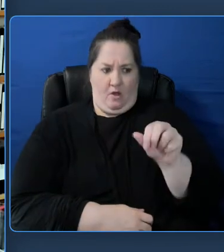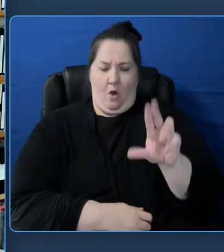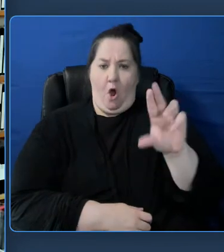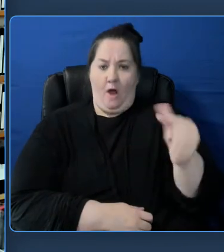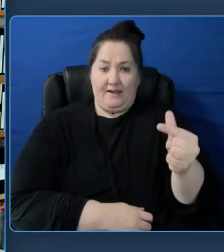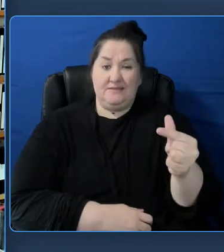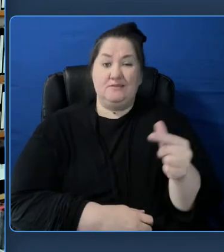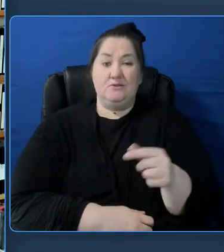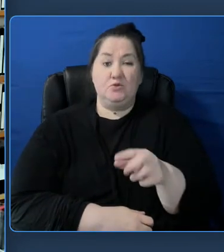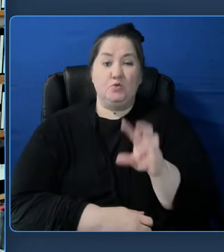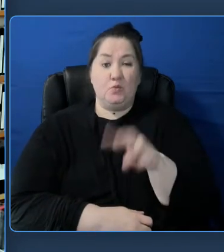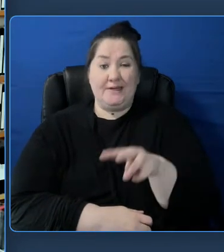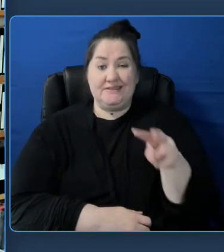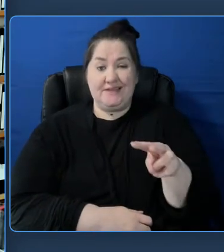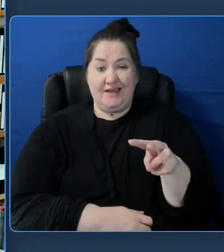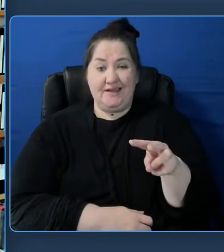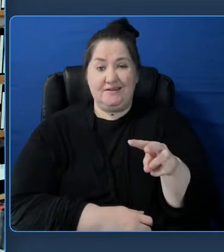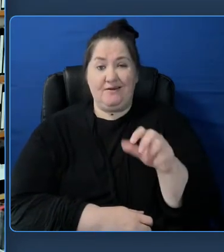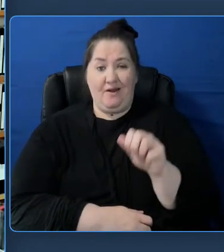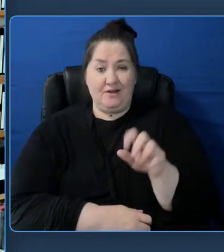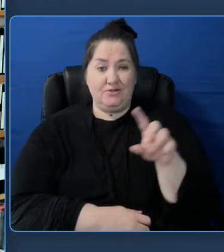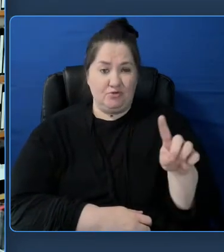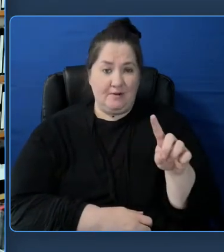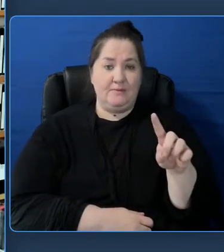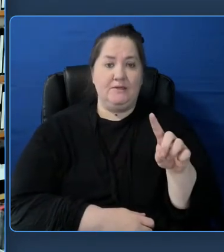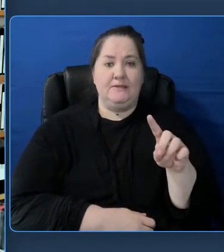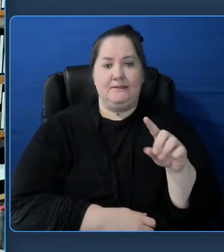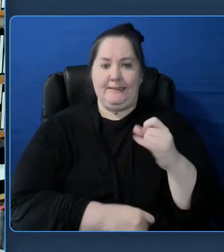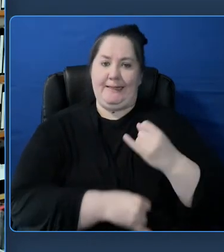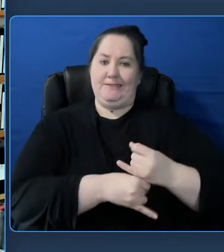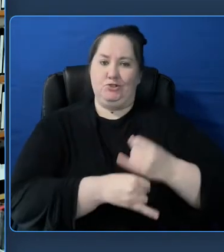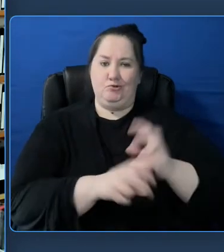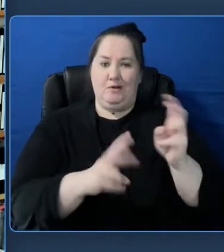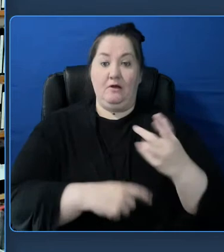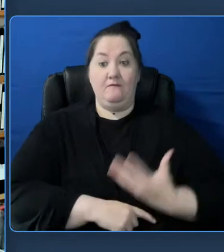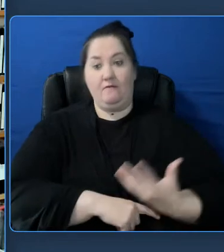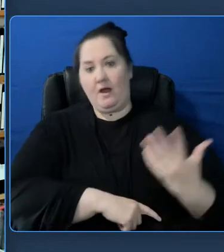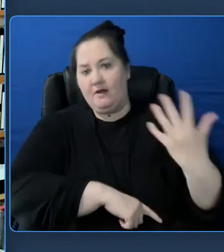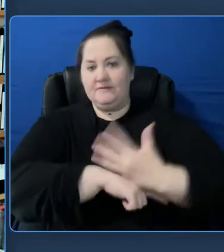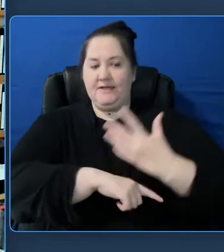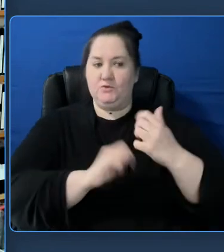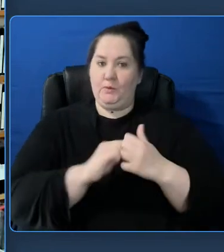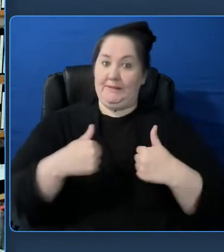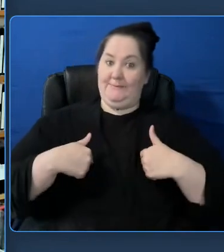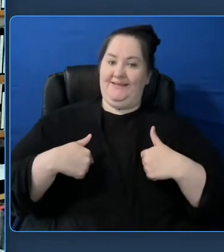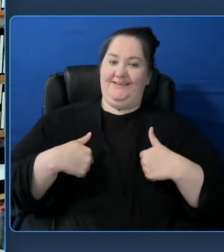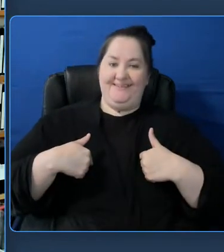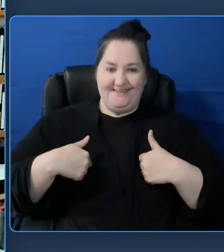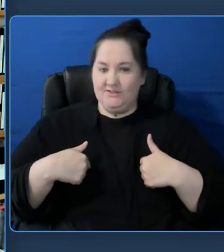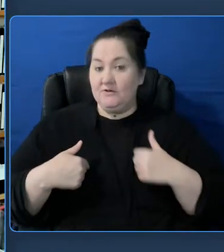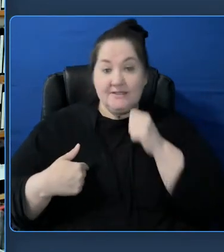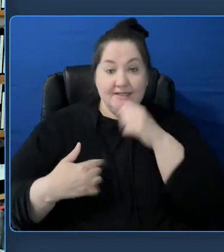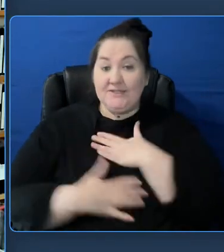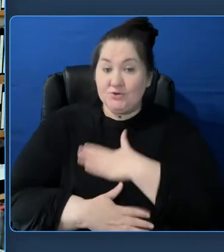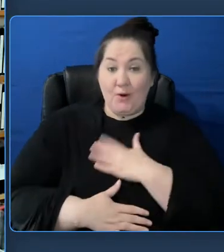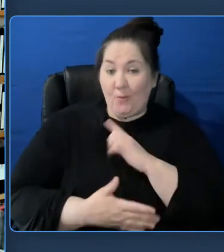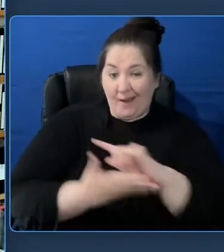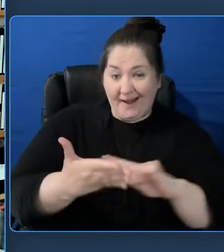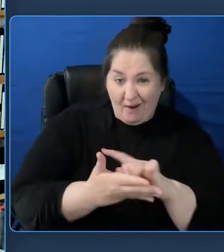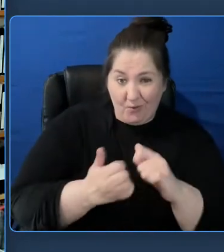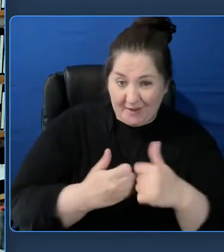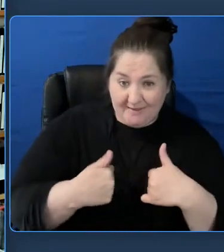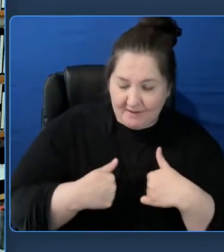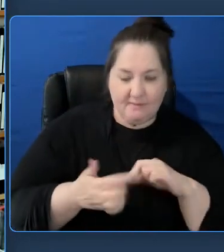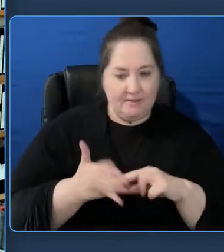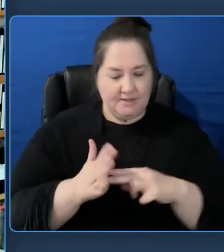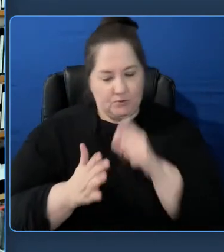our 22nd Audio Description Institute, 5 days with Joel. So if you did not enjoy this hour with Joel,